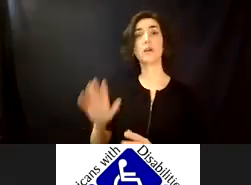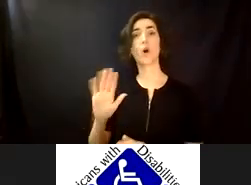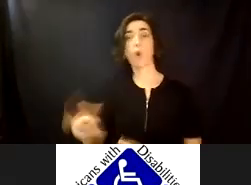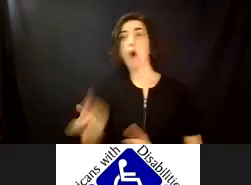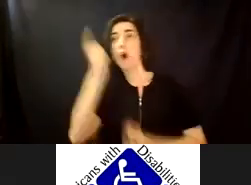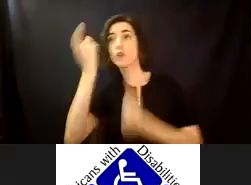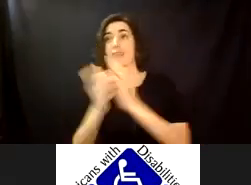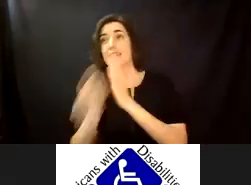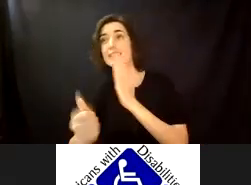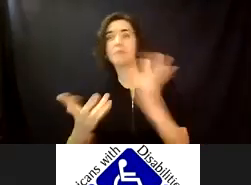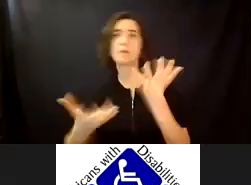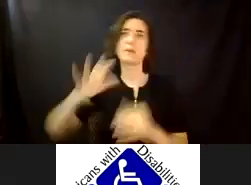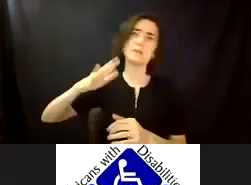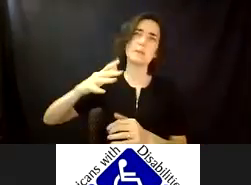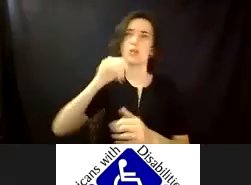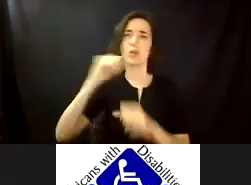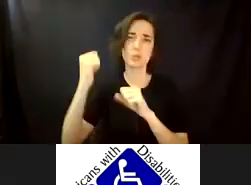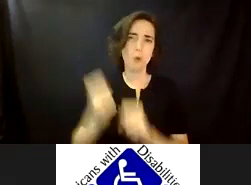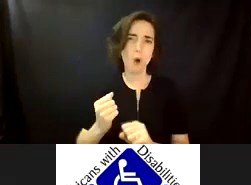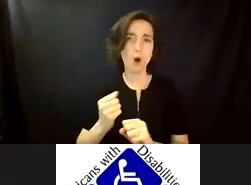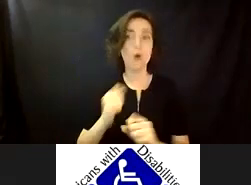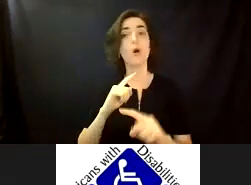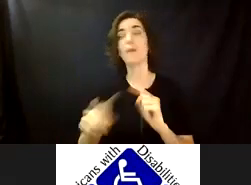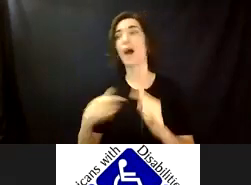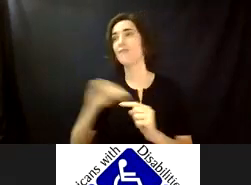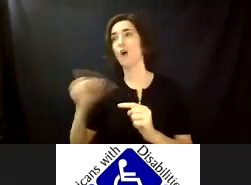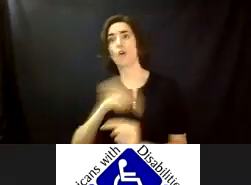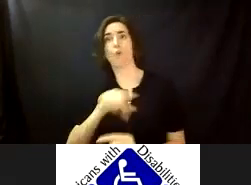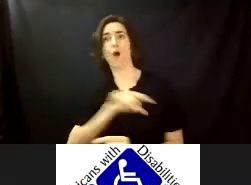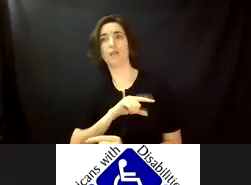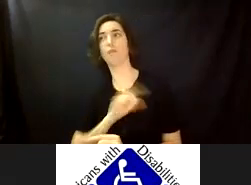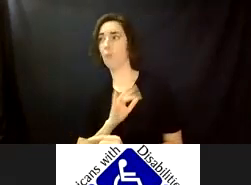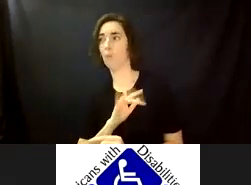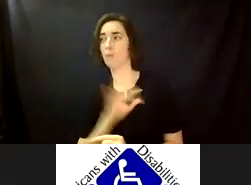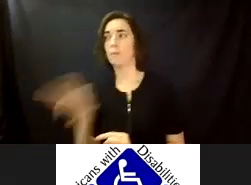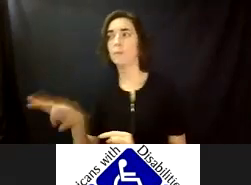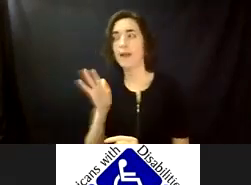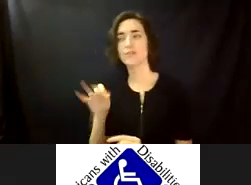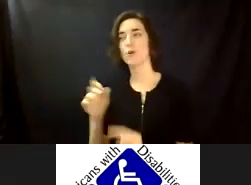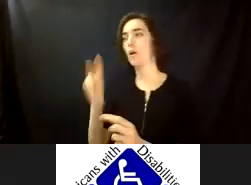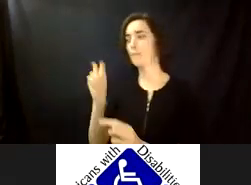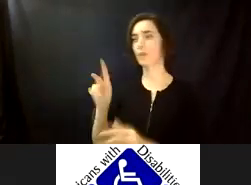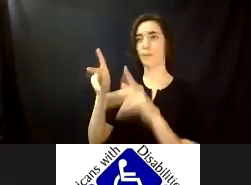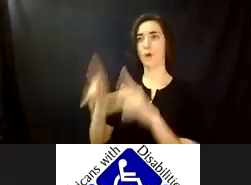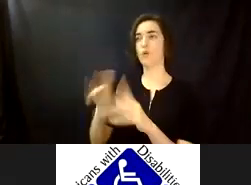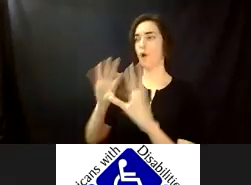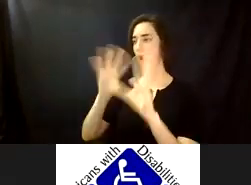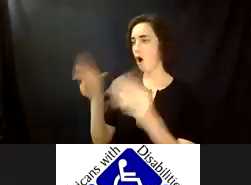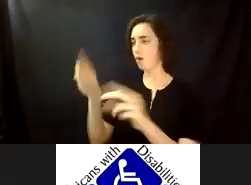skills, you know, they may bring something else to the table that's really strong. So it's a whole student kind